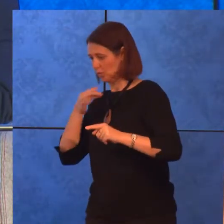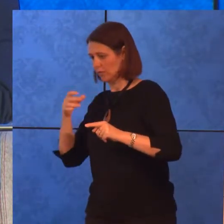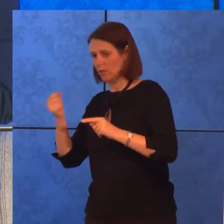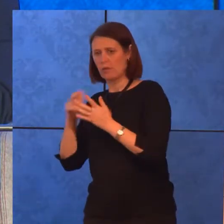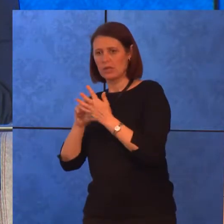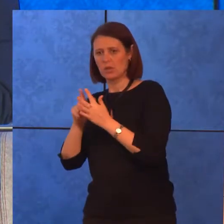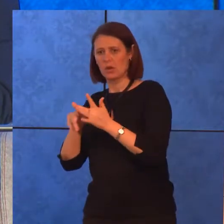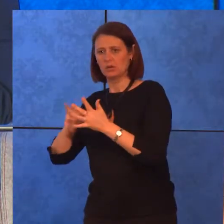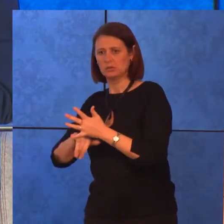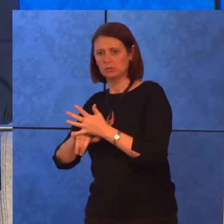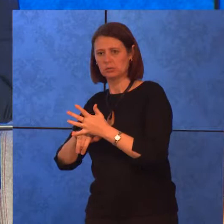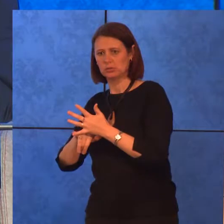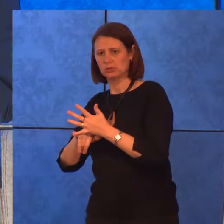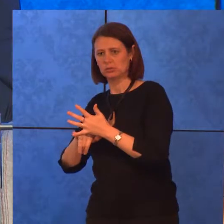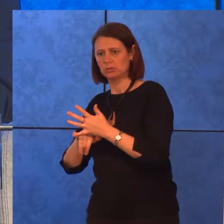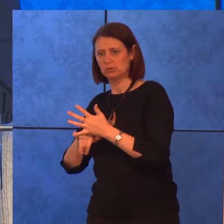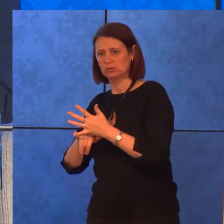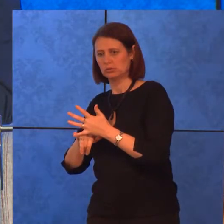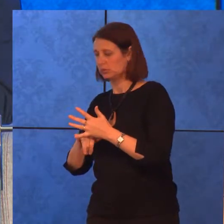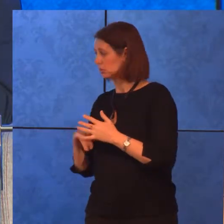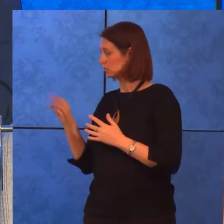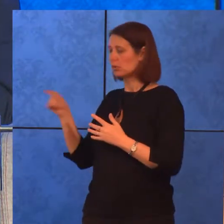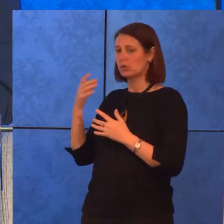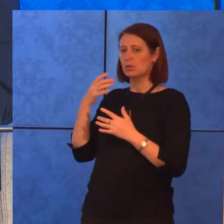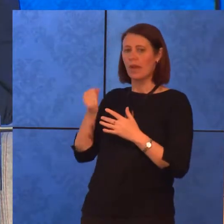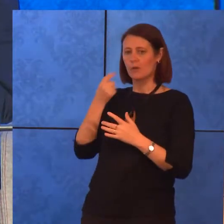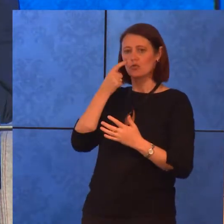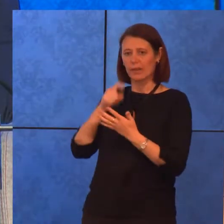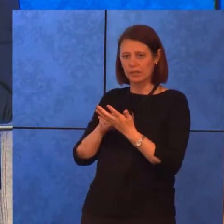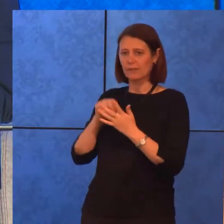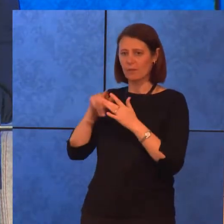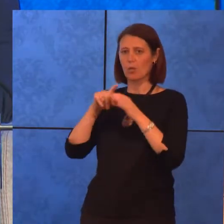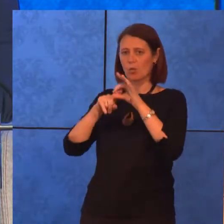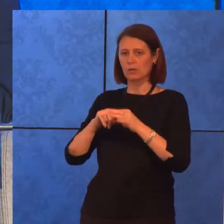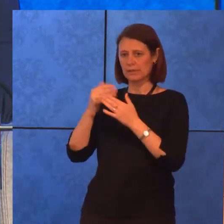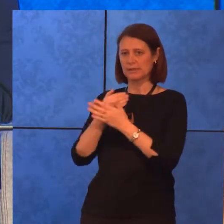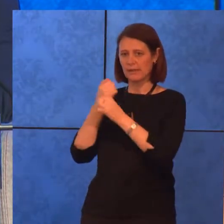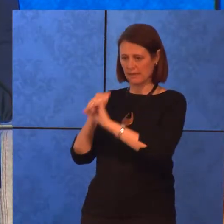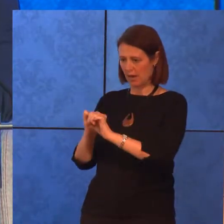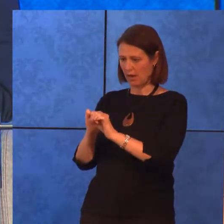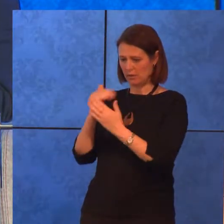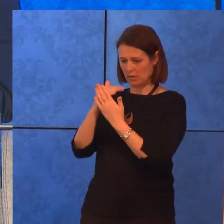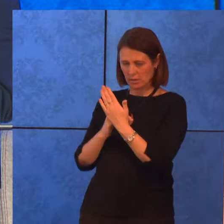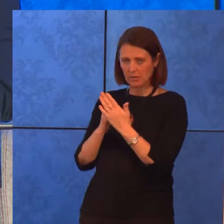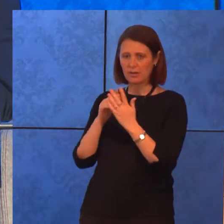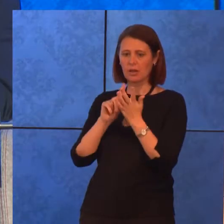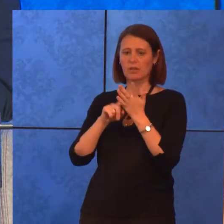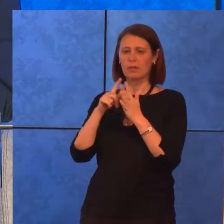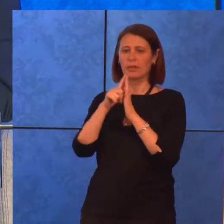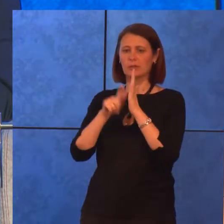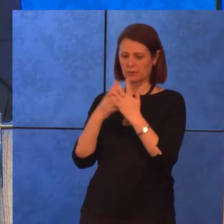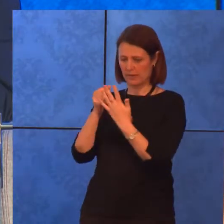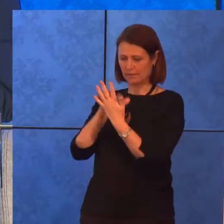broader programs run? Certainly a recognition in the quality and safeguarding framework and the way that was legislated that